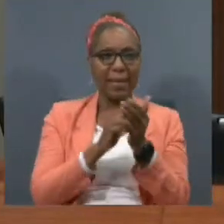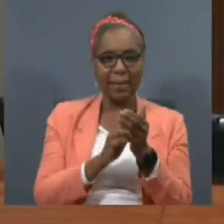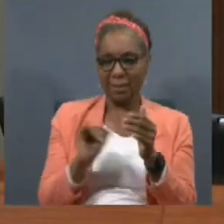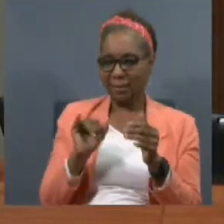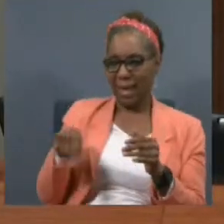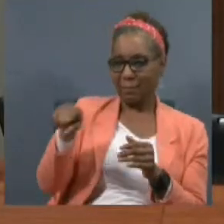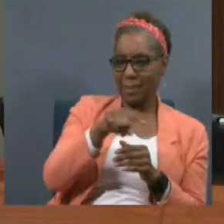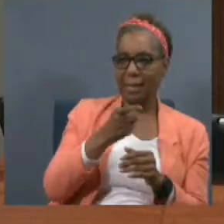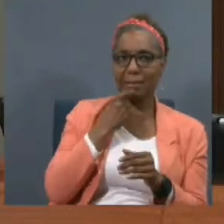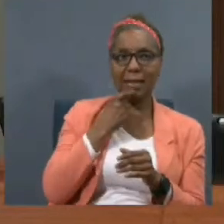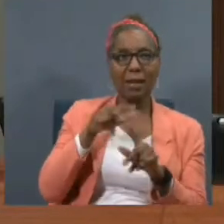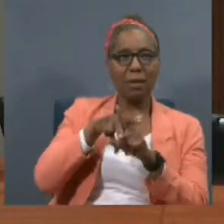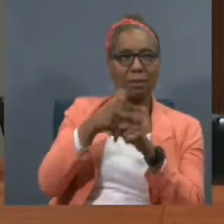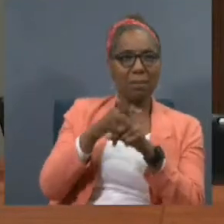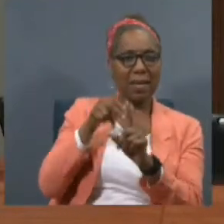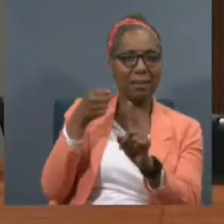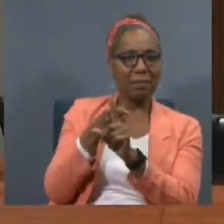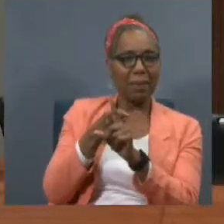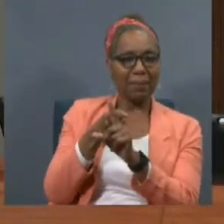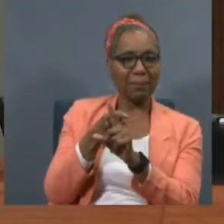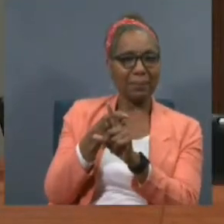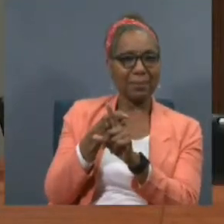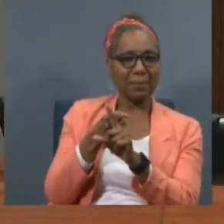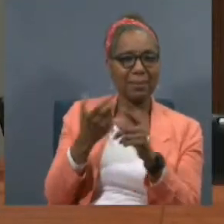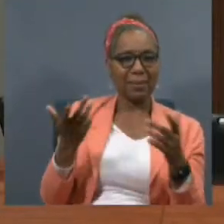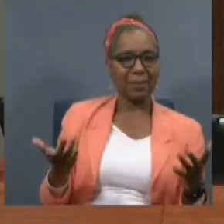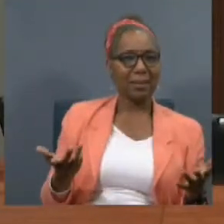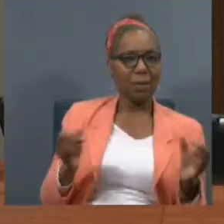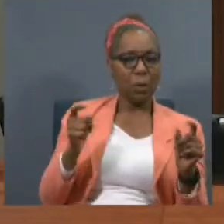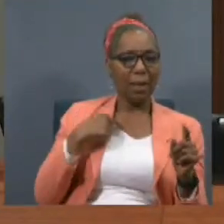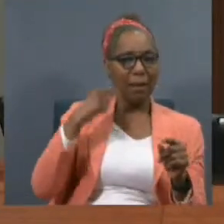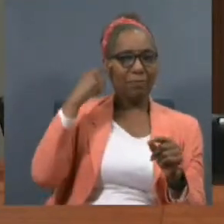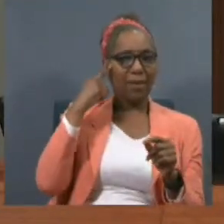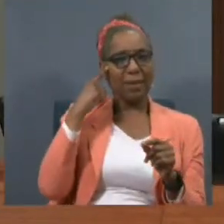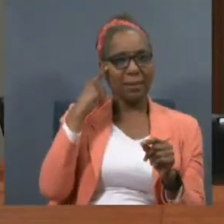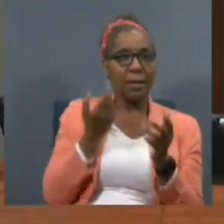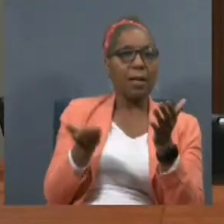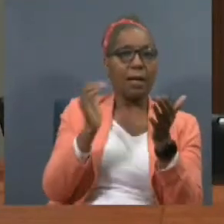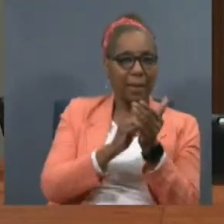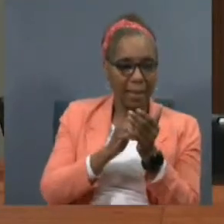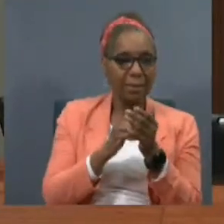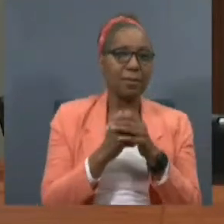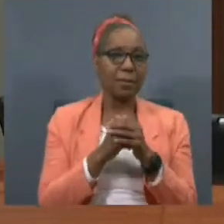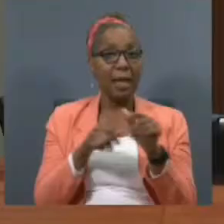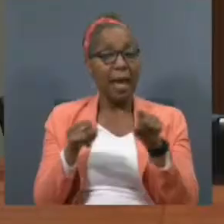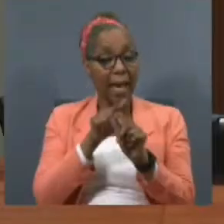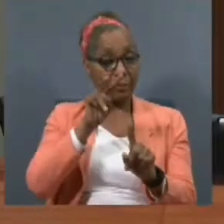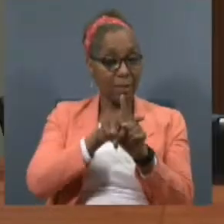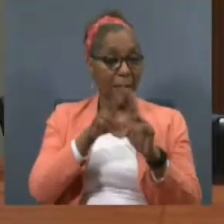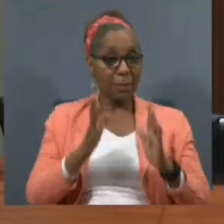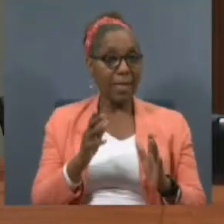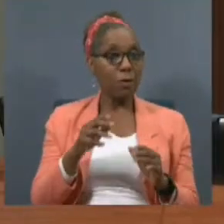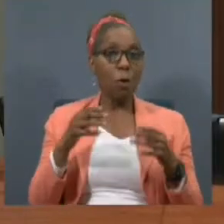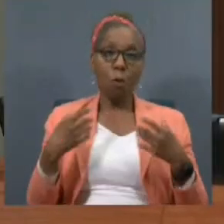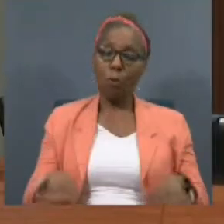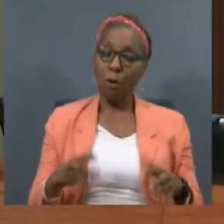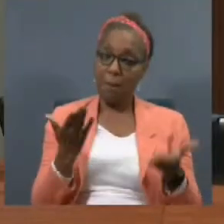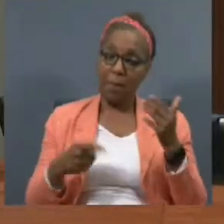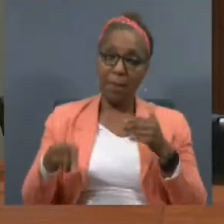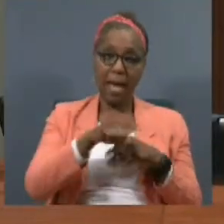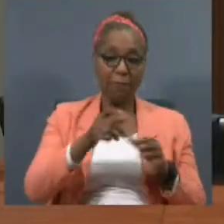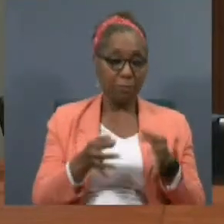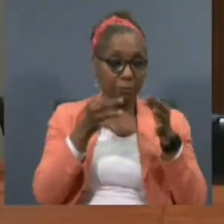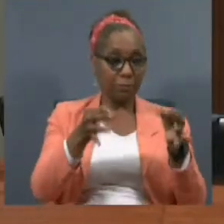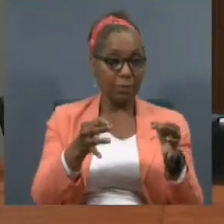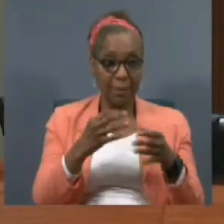get into the maintenance impact, which, I think, and again, as an applicant, you guys can decide to defer, collect more info, see